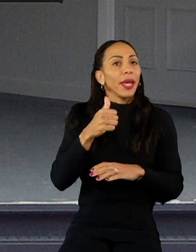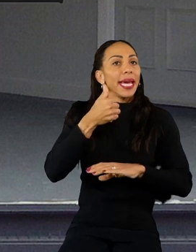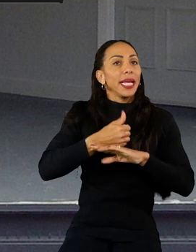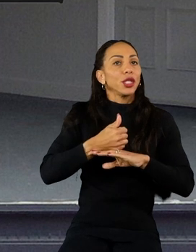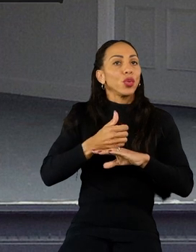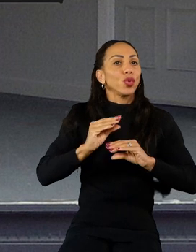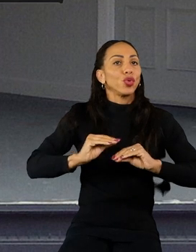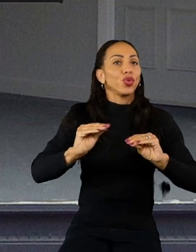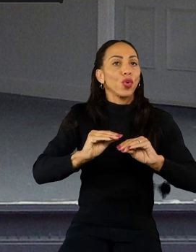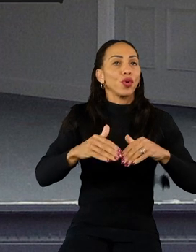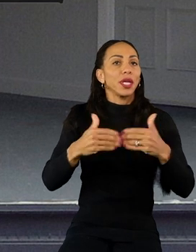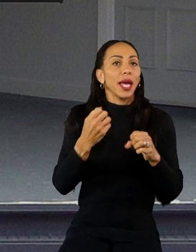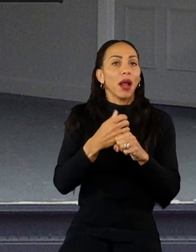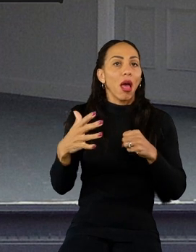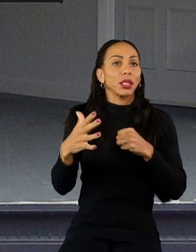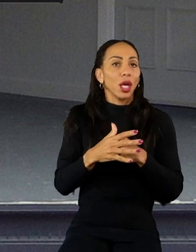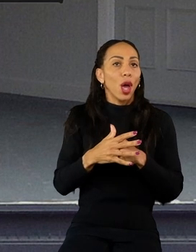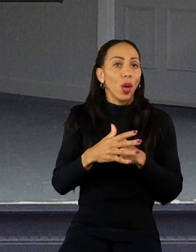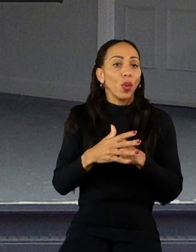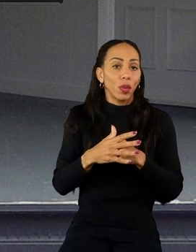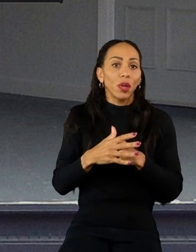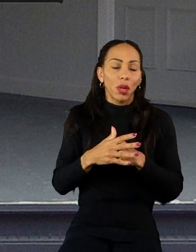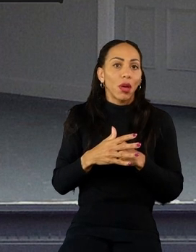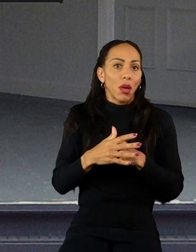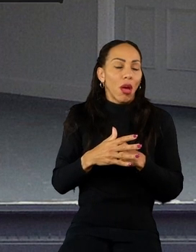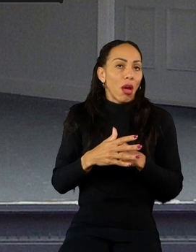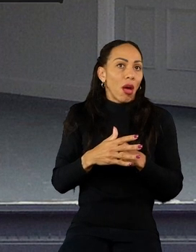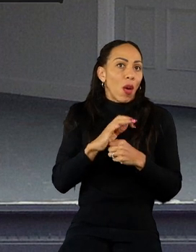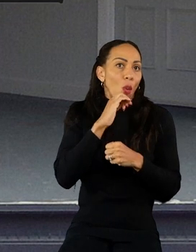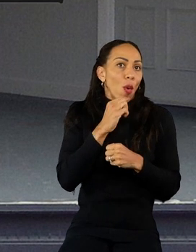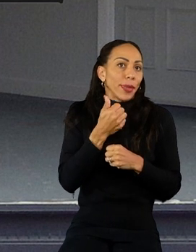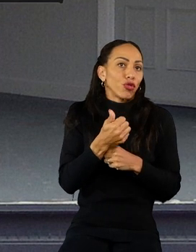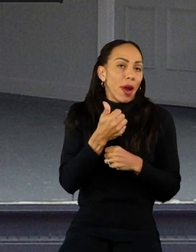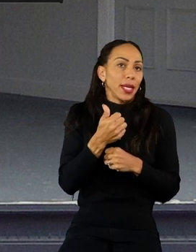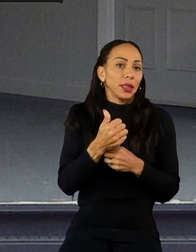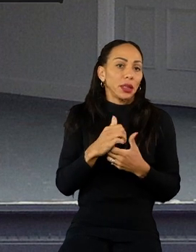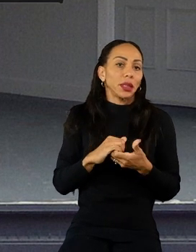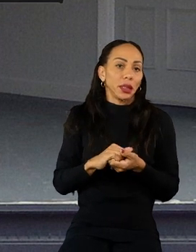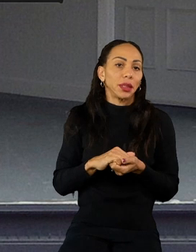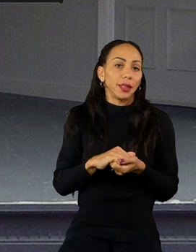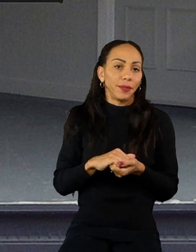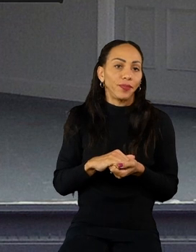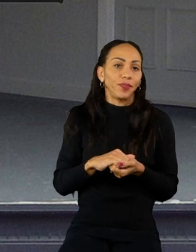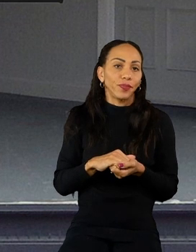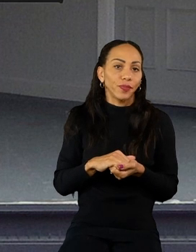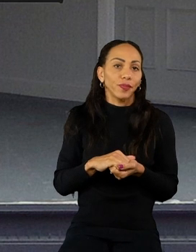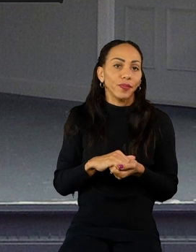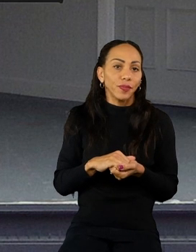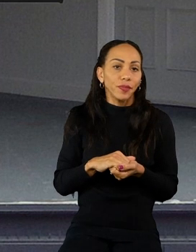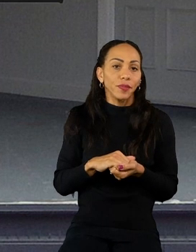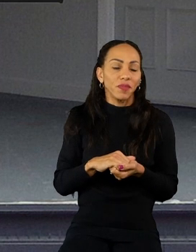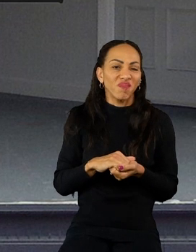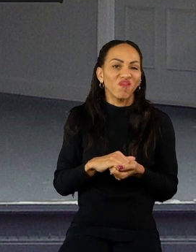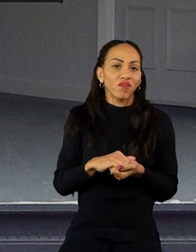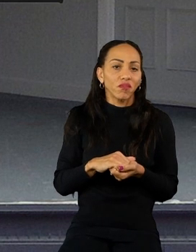I mean, I'm thinking about this. The install tutorial day in Glasgow. I feel like that would be